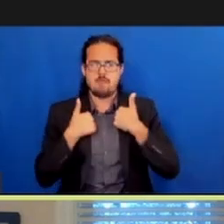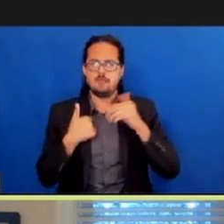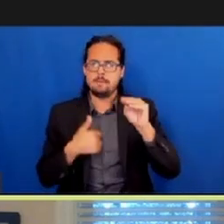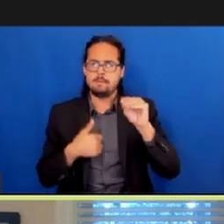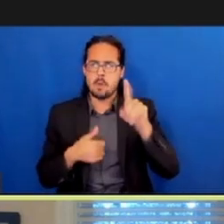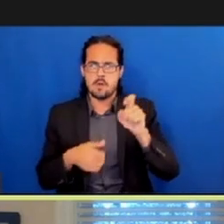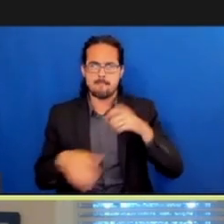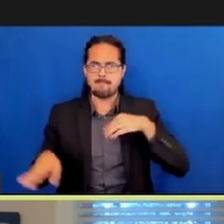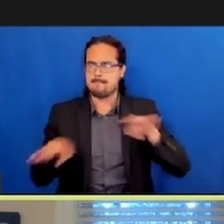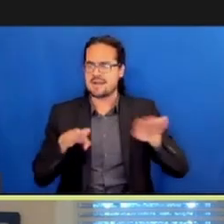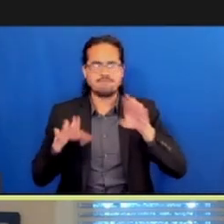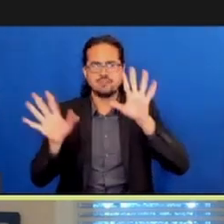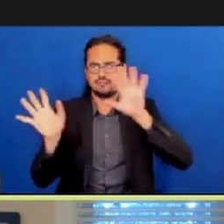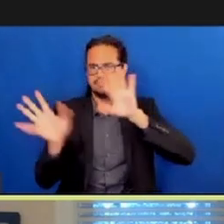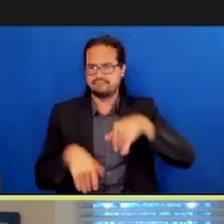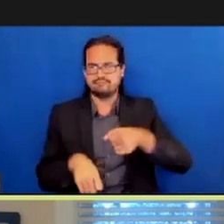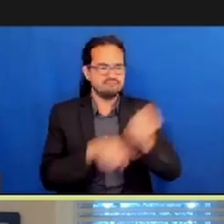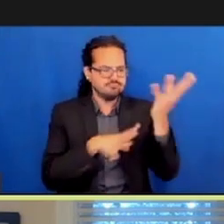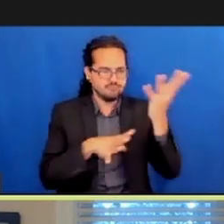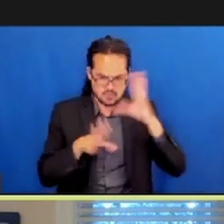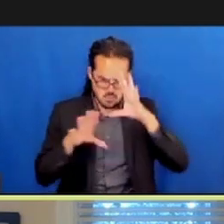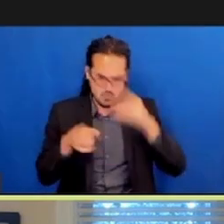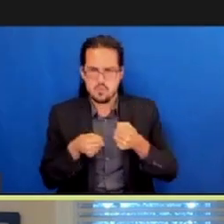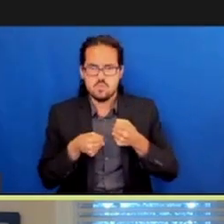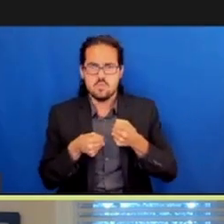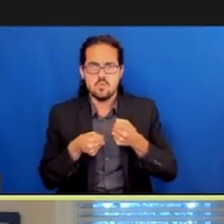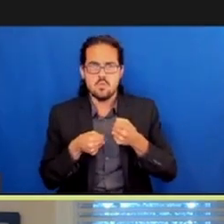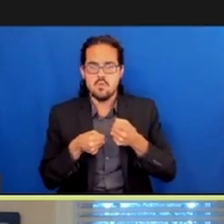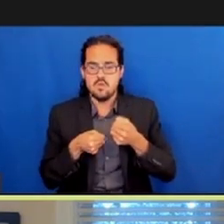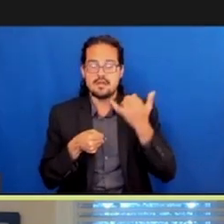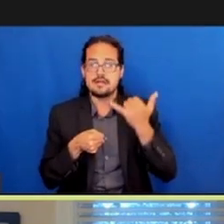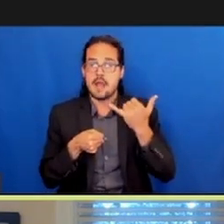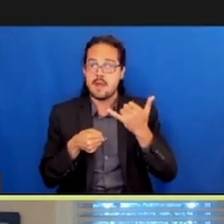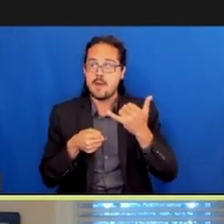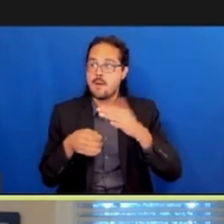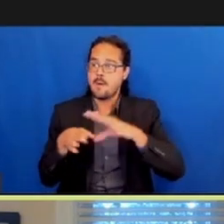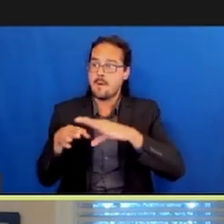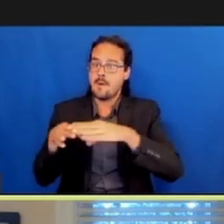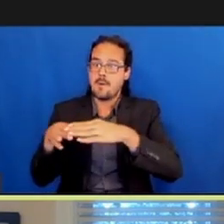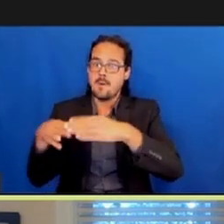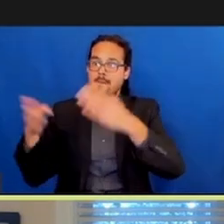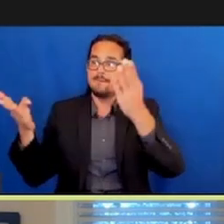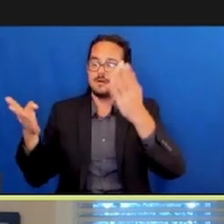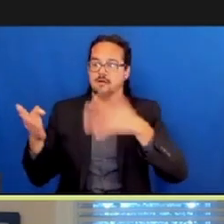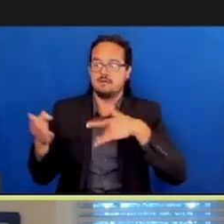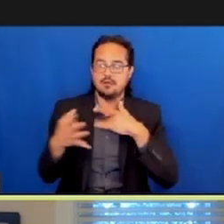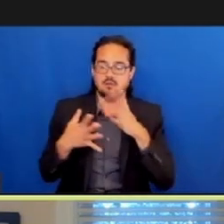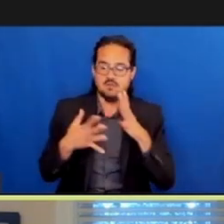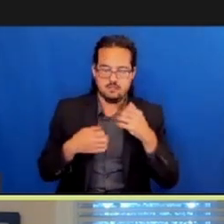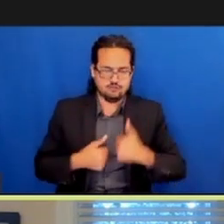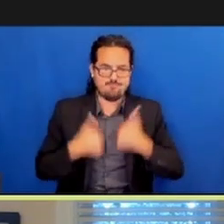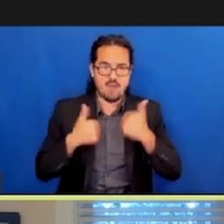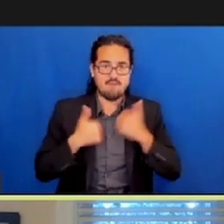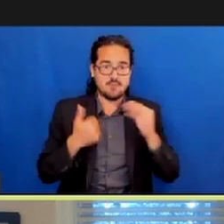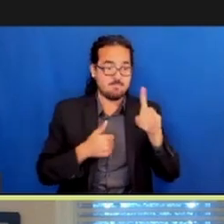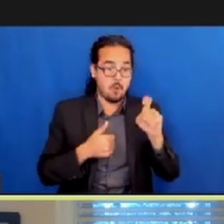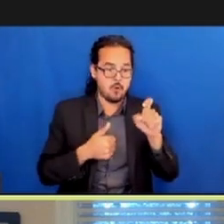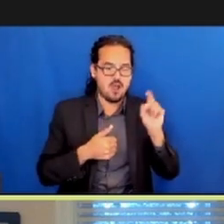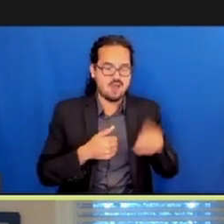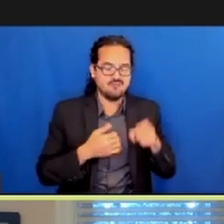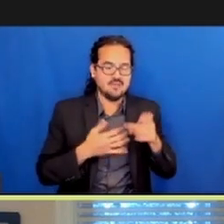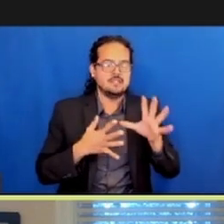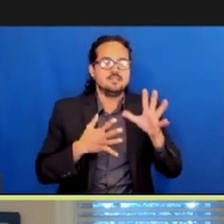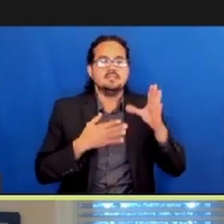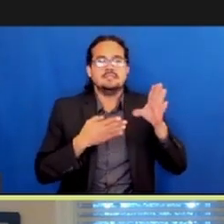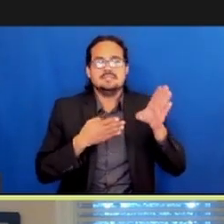the best thing to do with your children is really just talk to them and see how they're doing, help them identify and name their emotions. So they're not, they're not